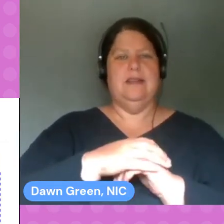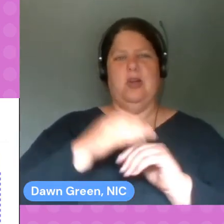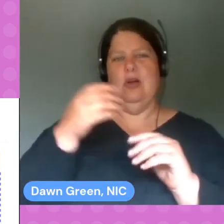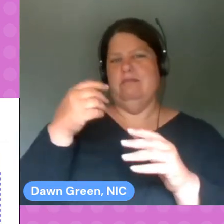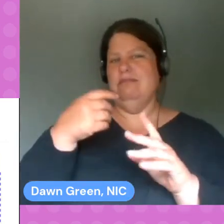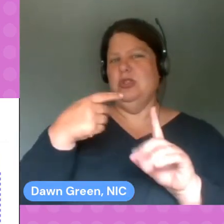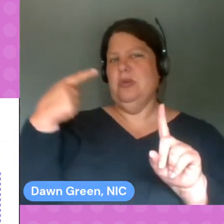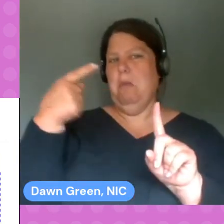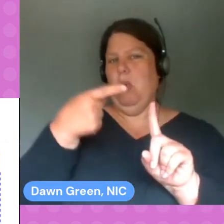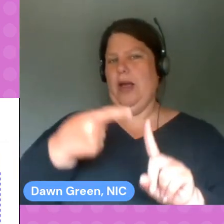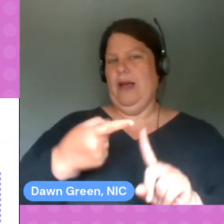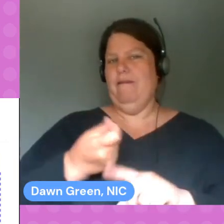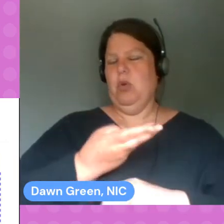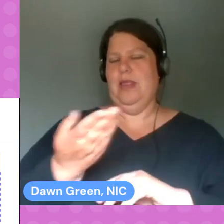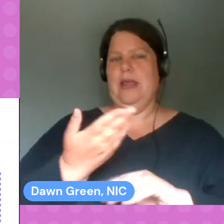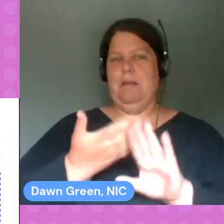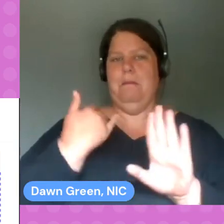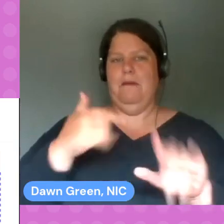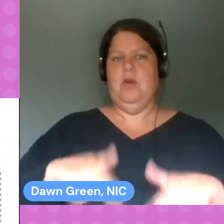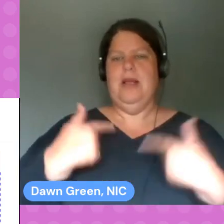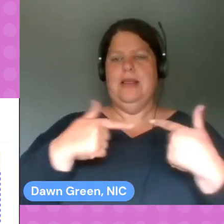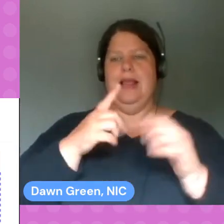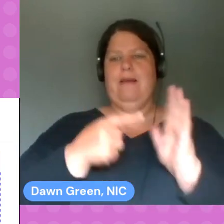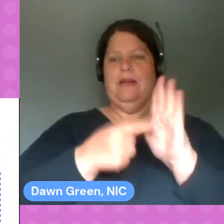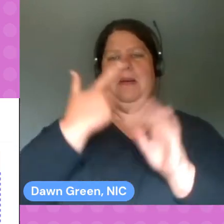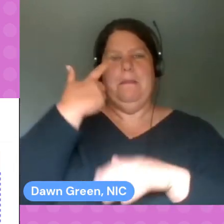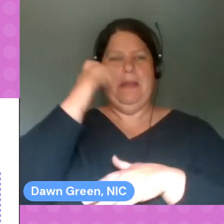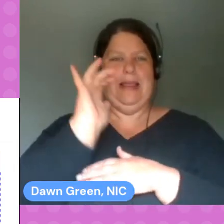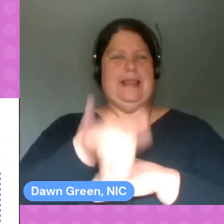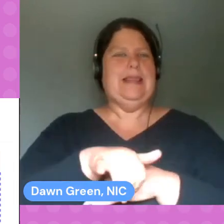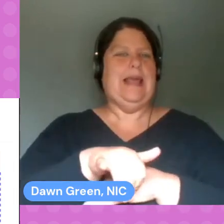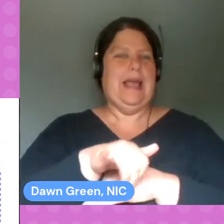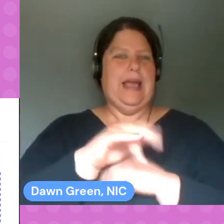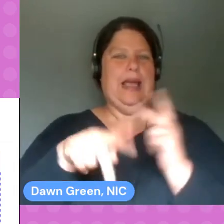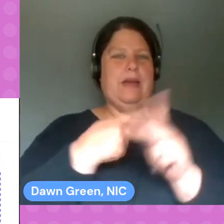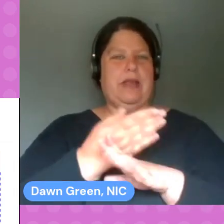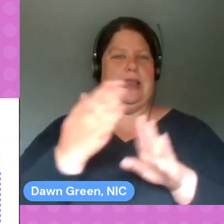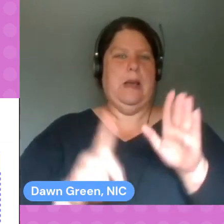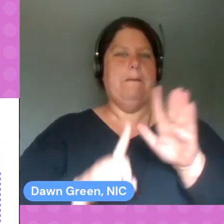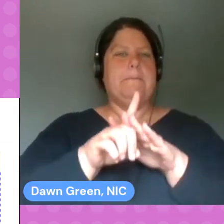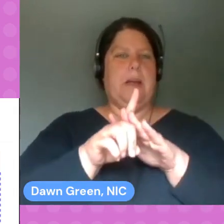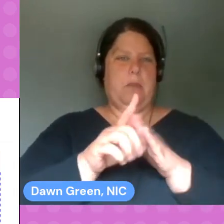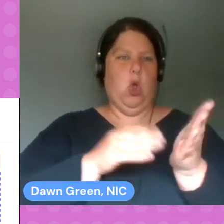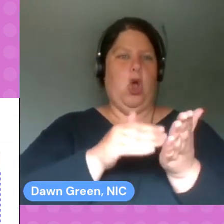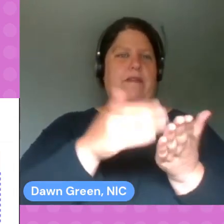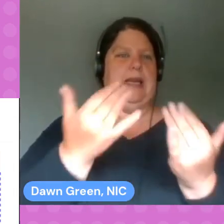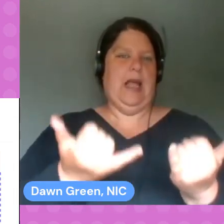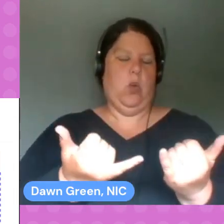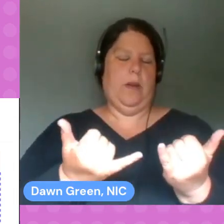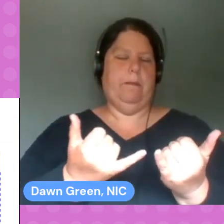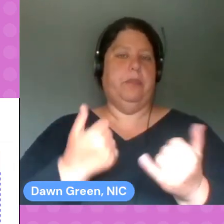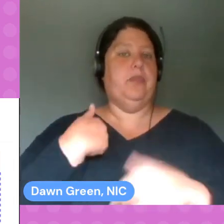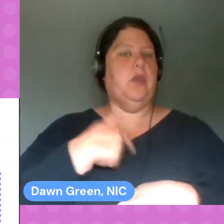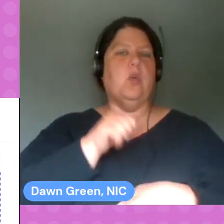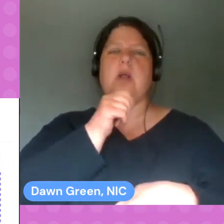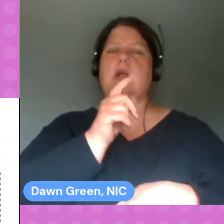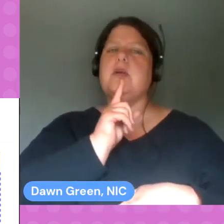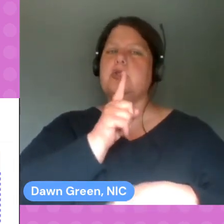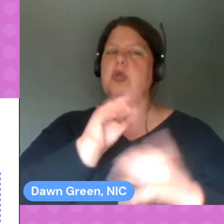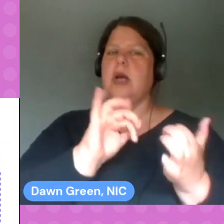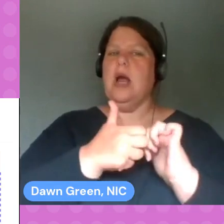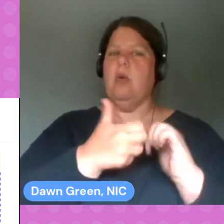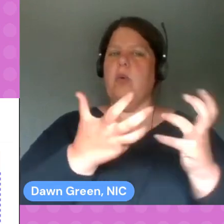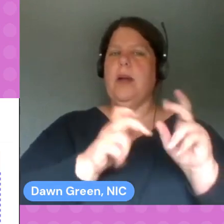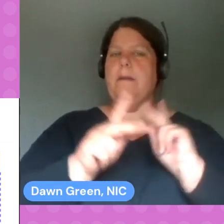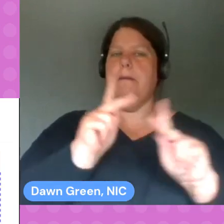into the live demo, because this kind of paradigm is popping up a lot now. So we're not sure how we want people